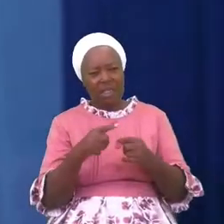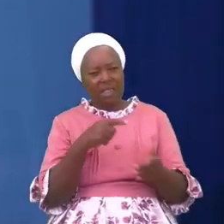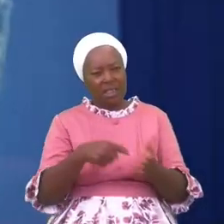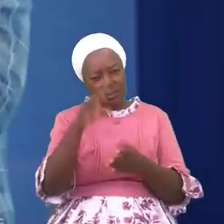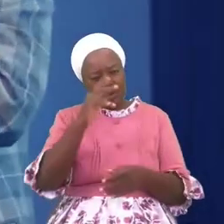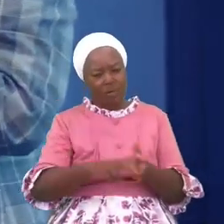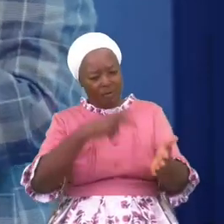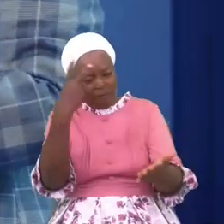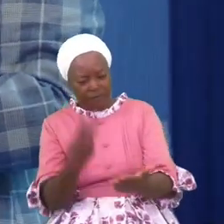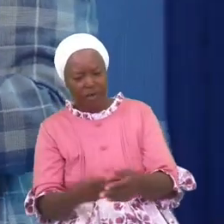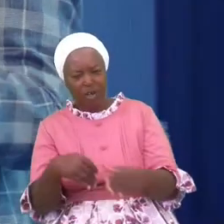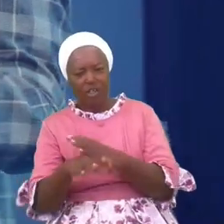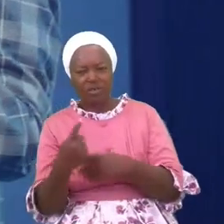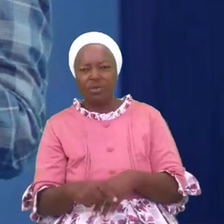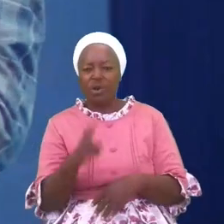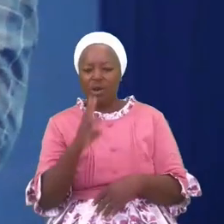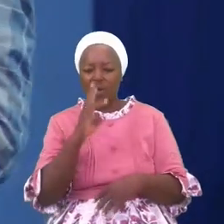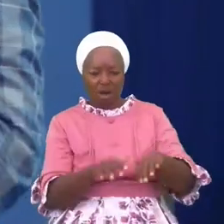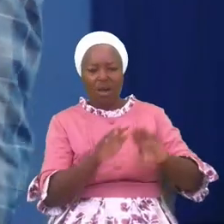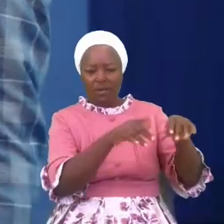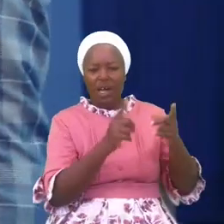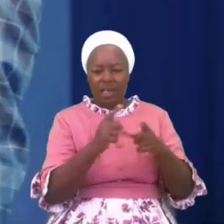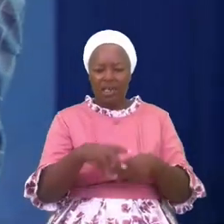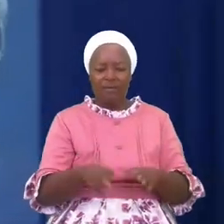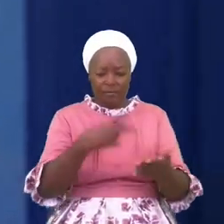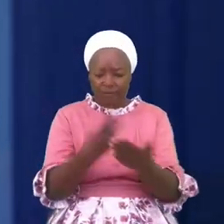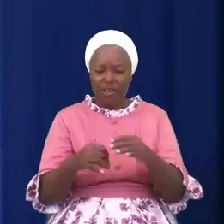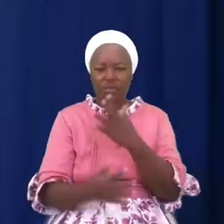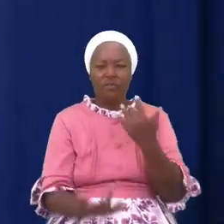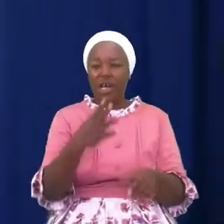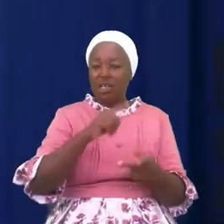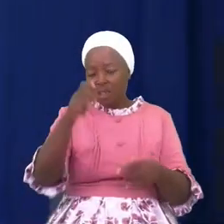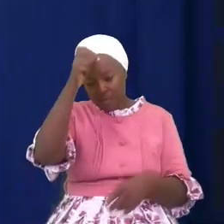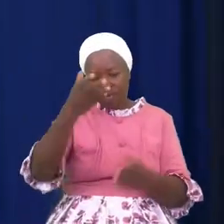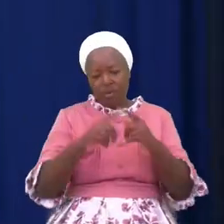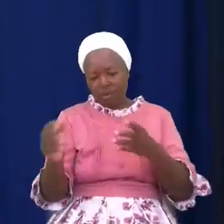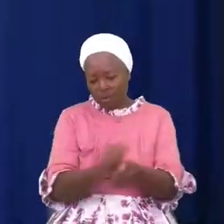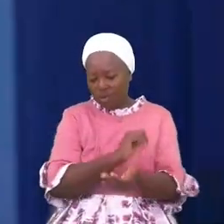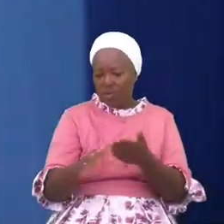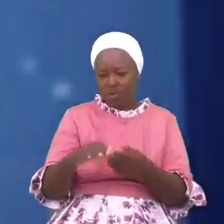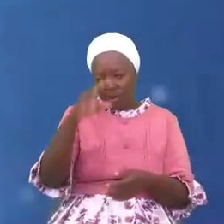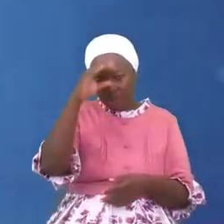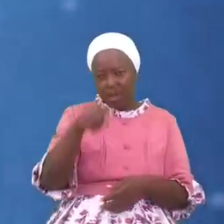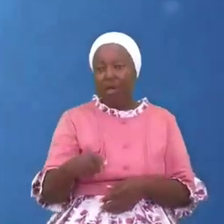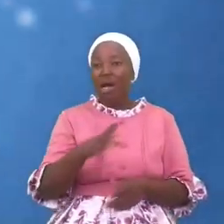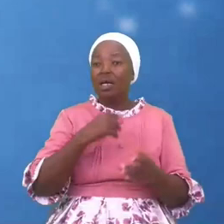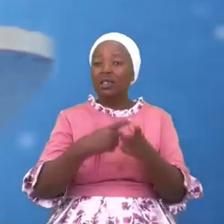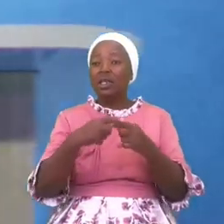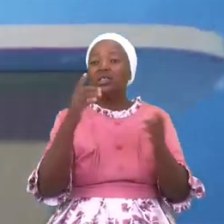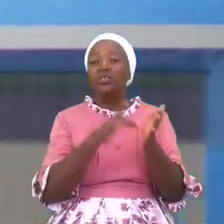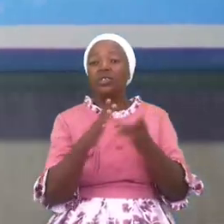wanted to destroy him. And then Jesus said, if thou canst believe, all things